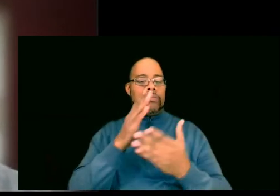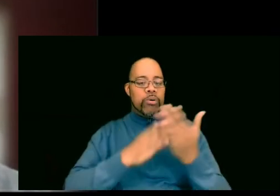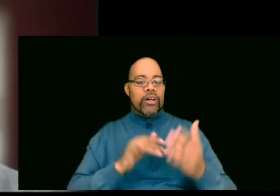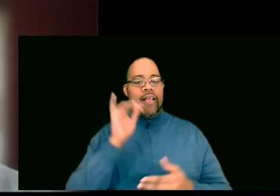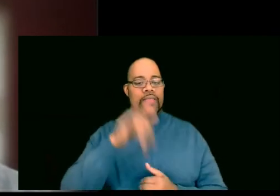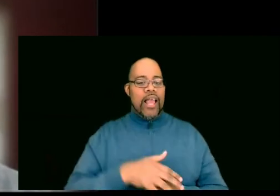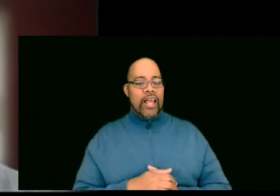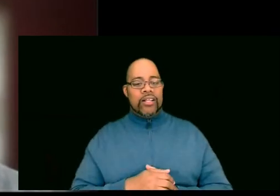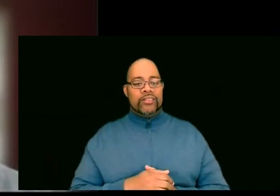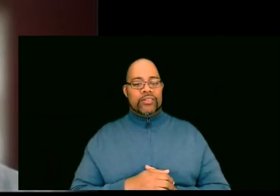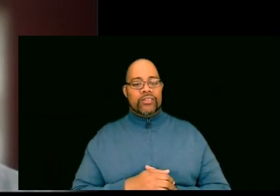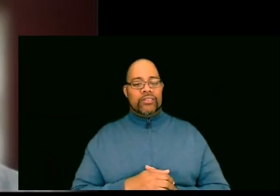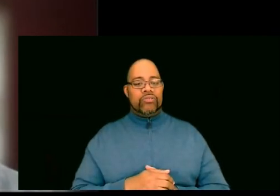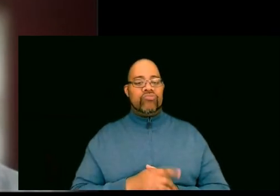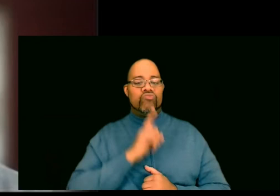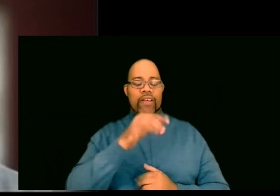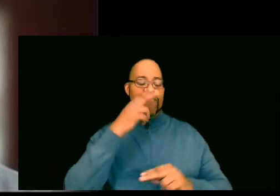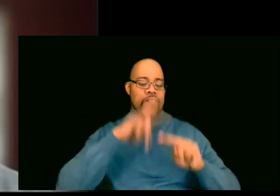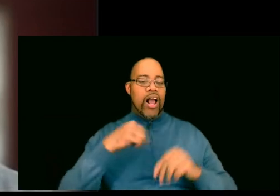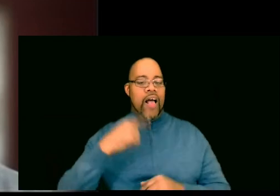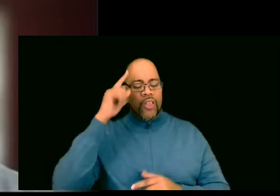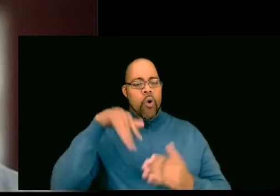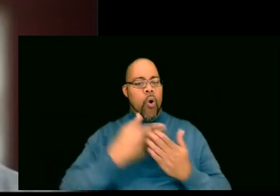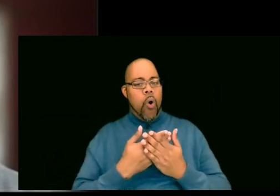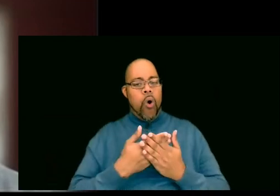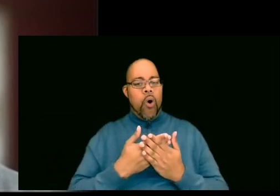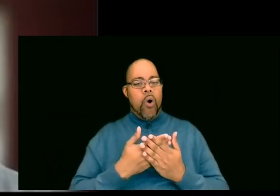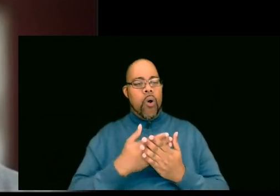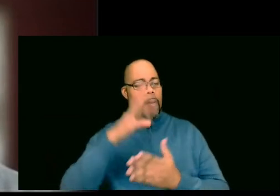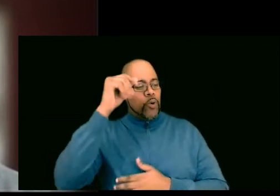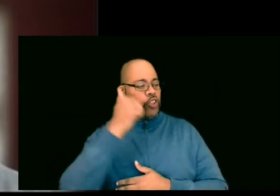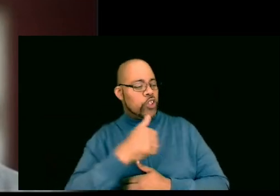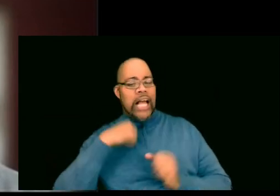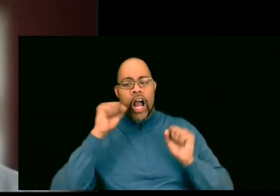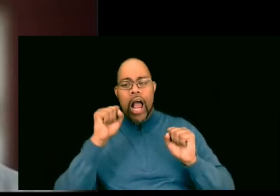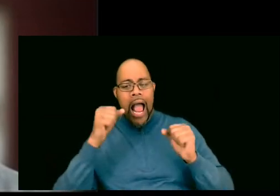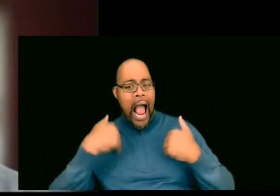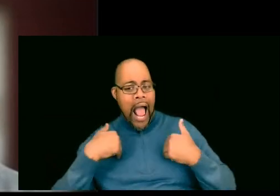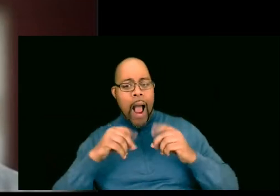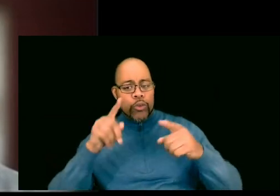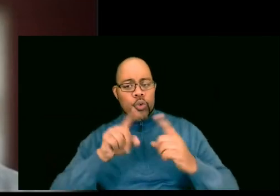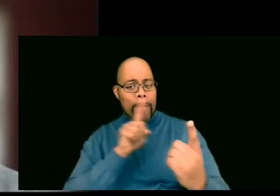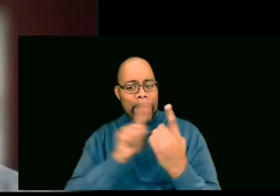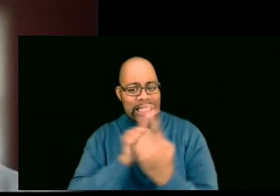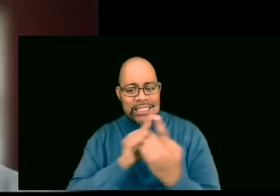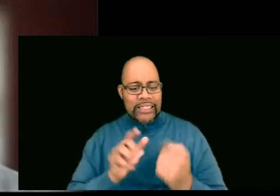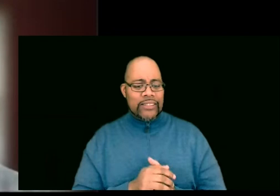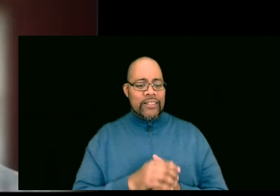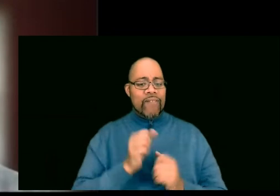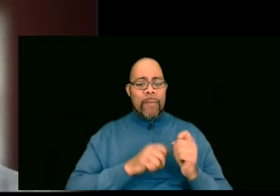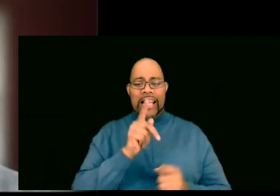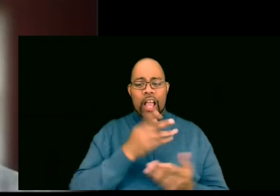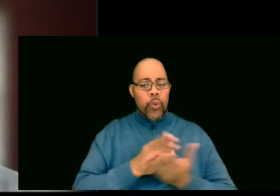outreach piece. And that was really fun. I think of all of the boys and girls that I got to meet